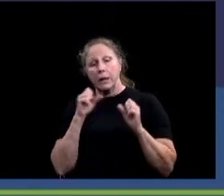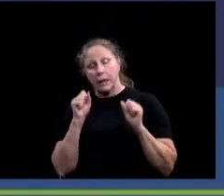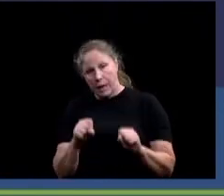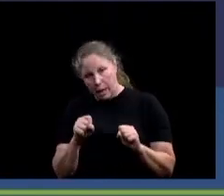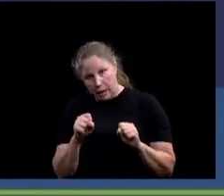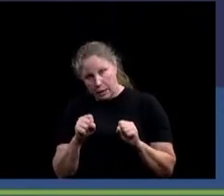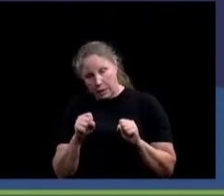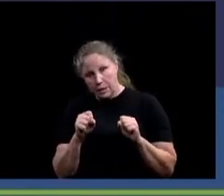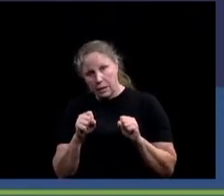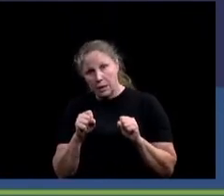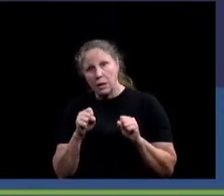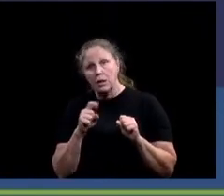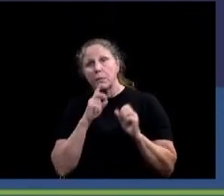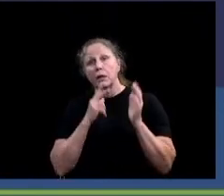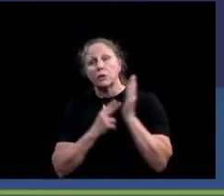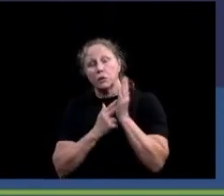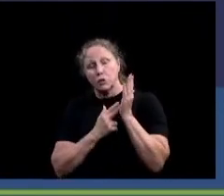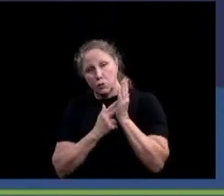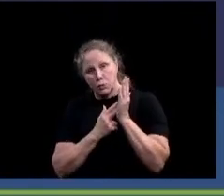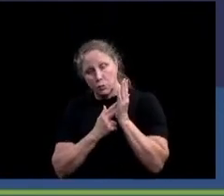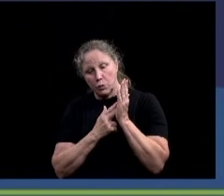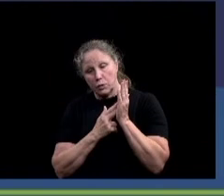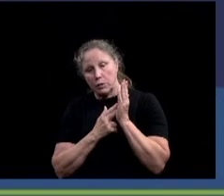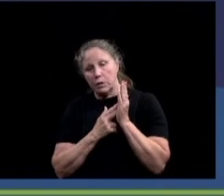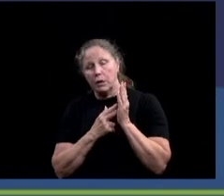he said, well, there's no, and each of them,